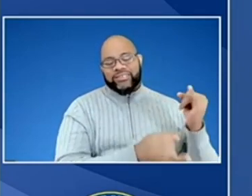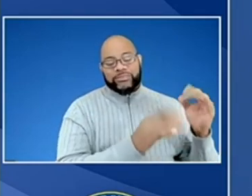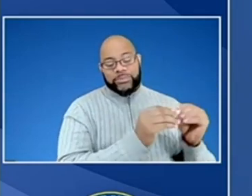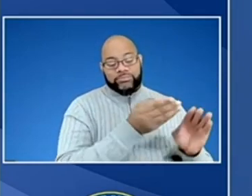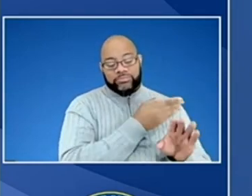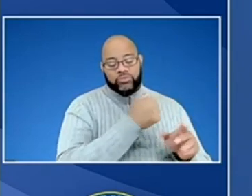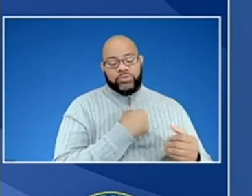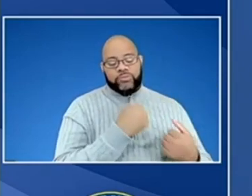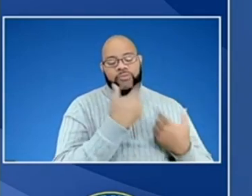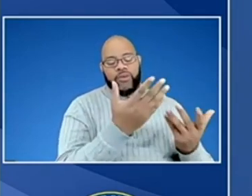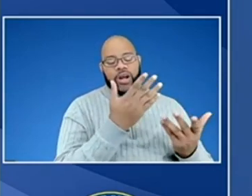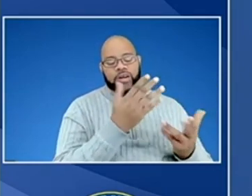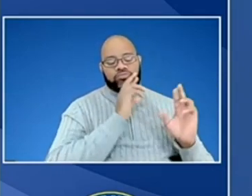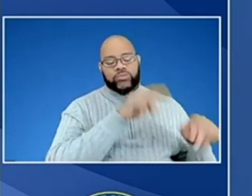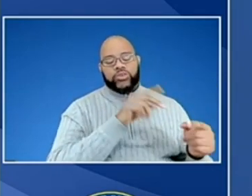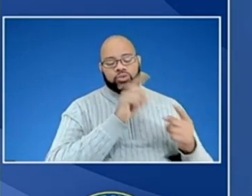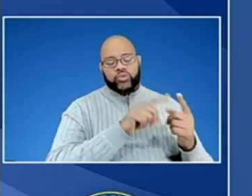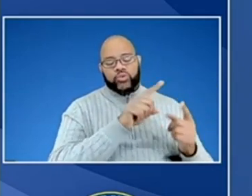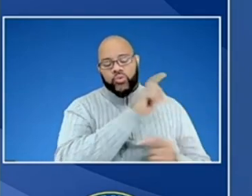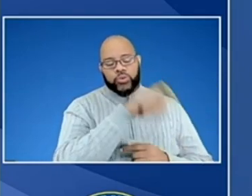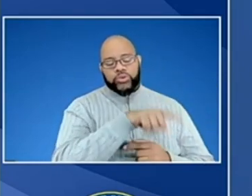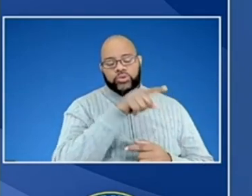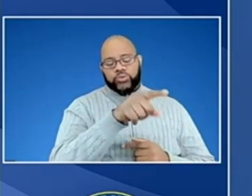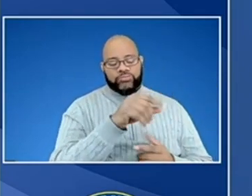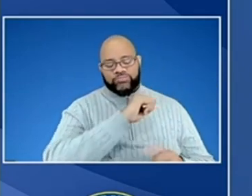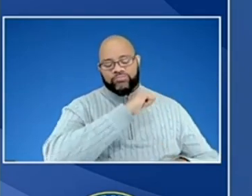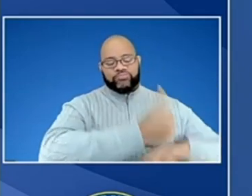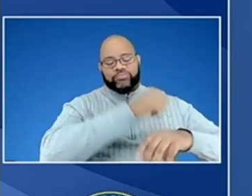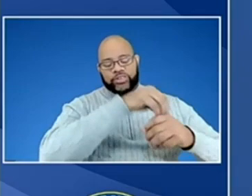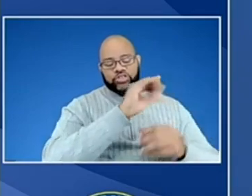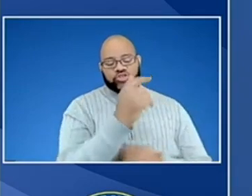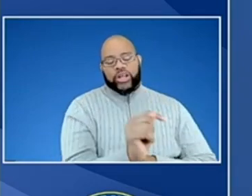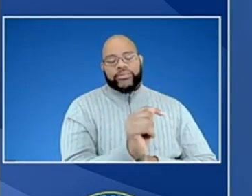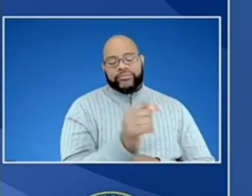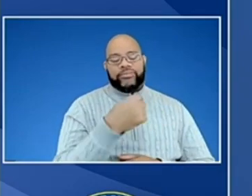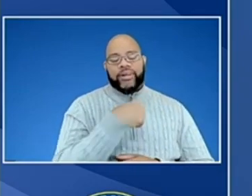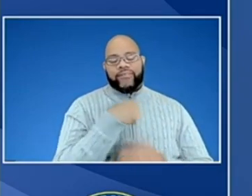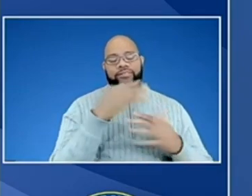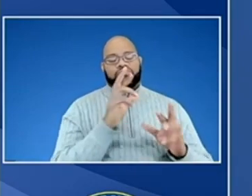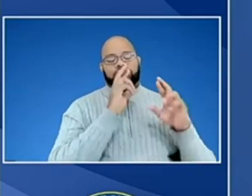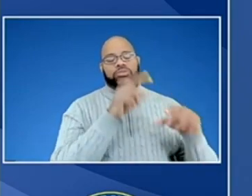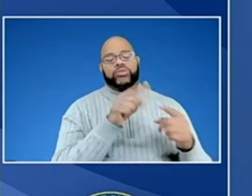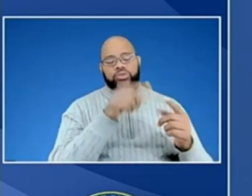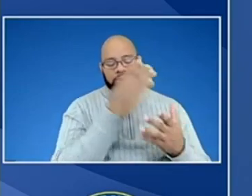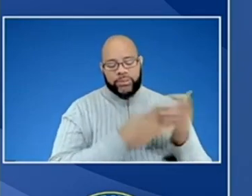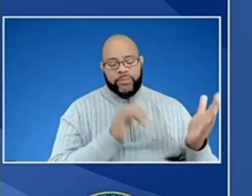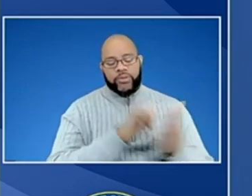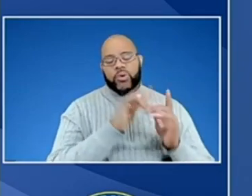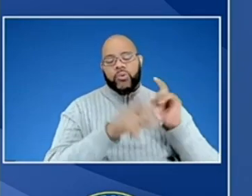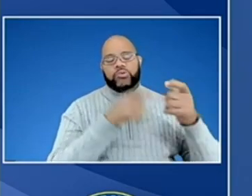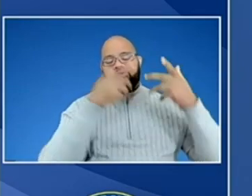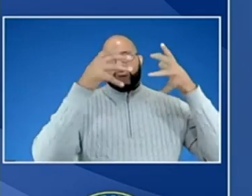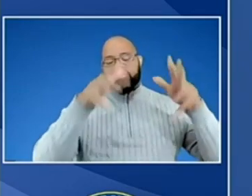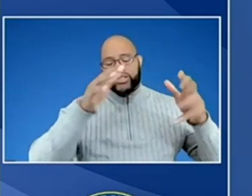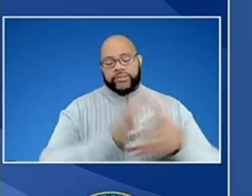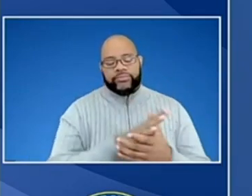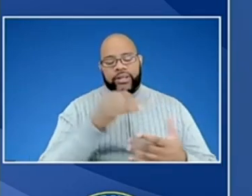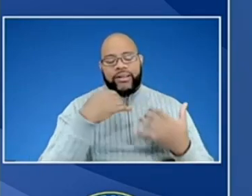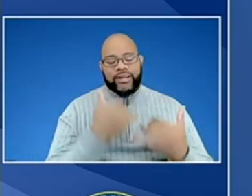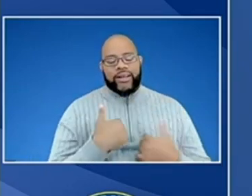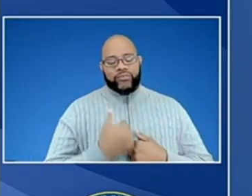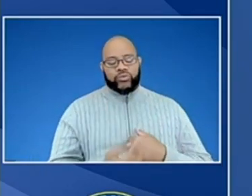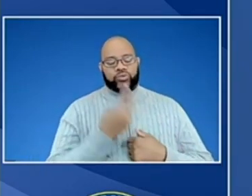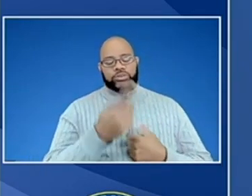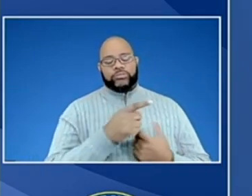we'd provide responses to the questions you place in the chat. We have responded to some of those questions already, and there are two